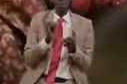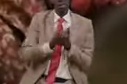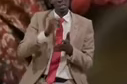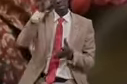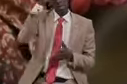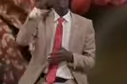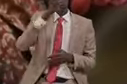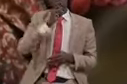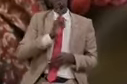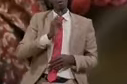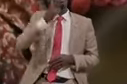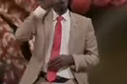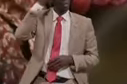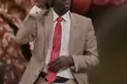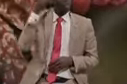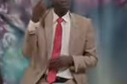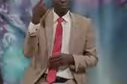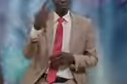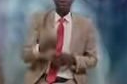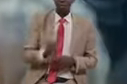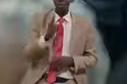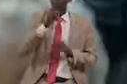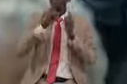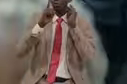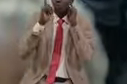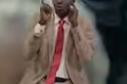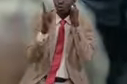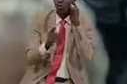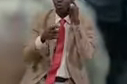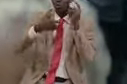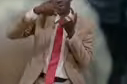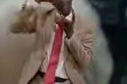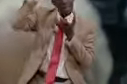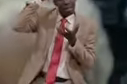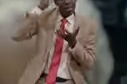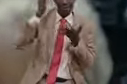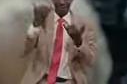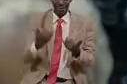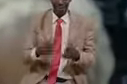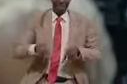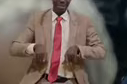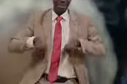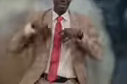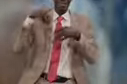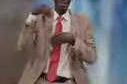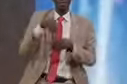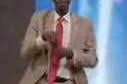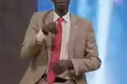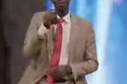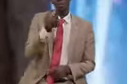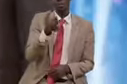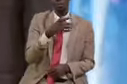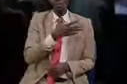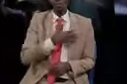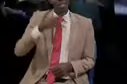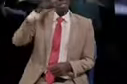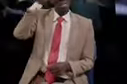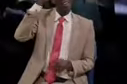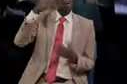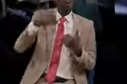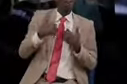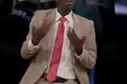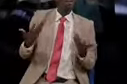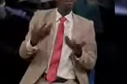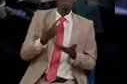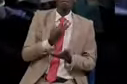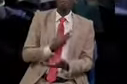Because the lion, the real one, abides in you. And the devil has failed. And